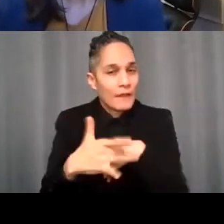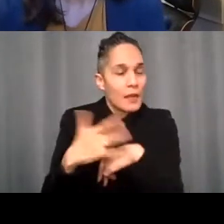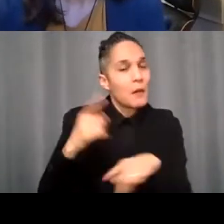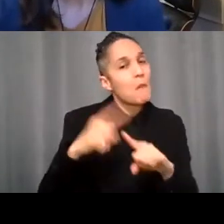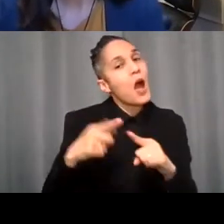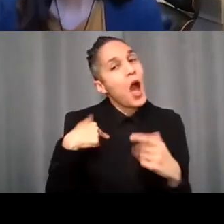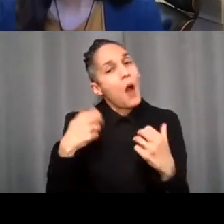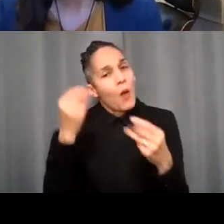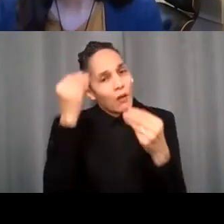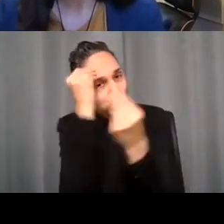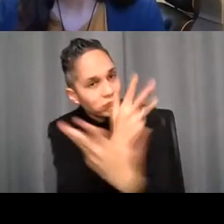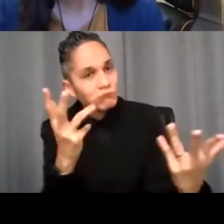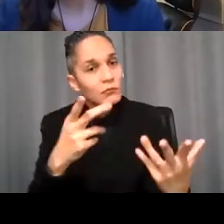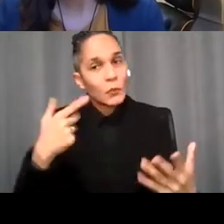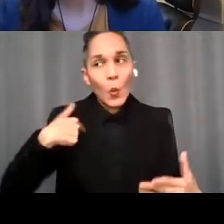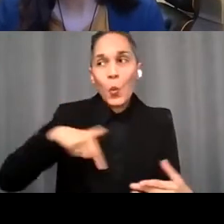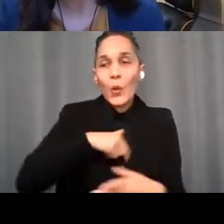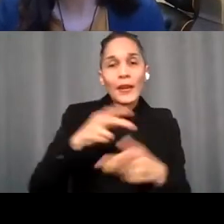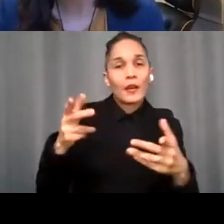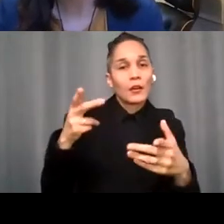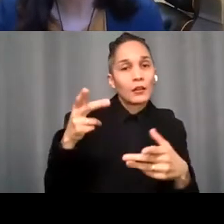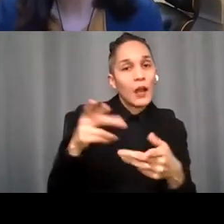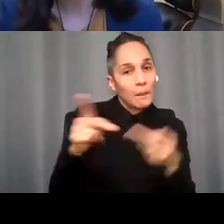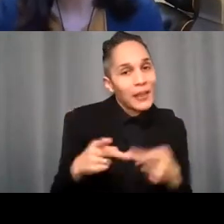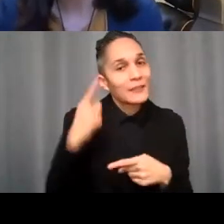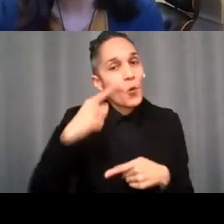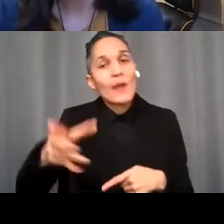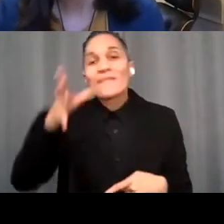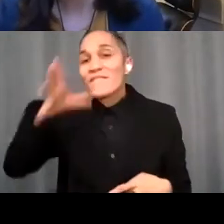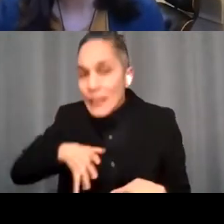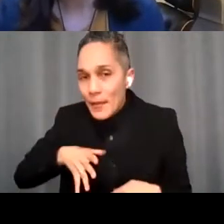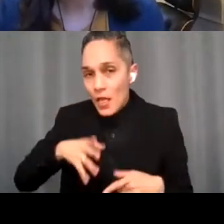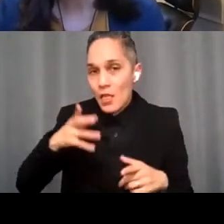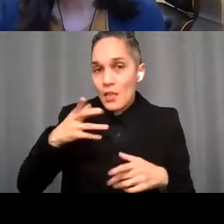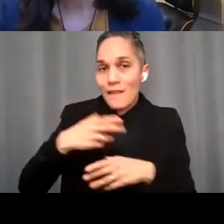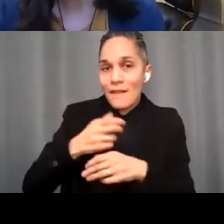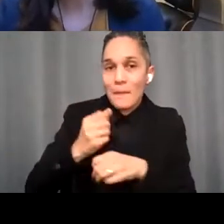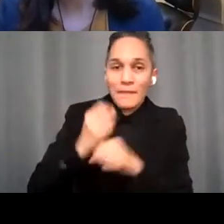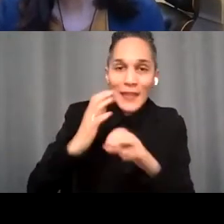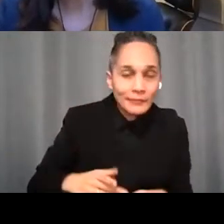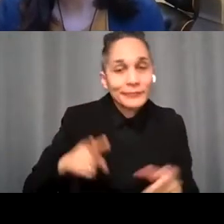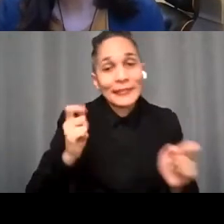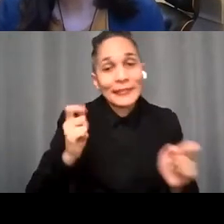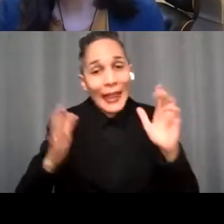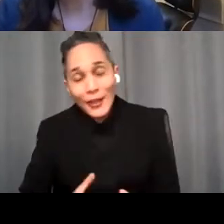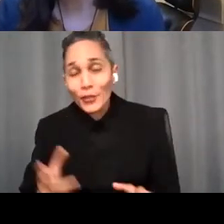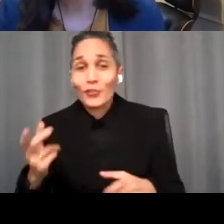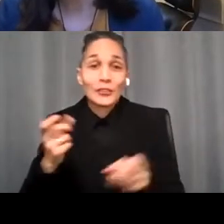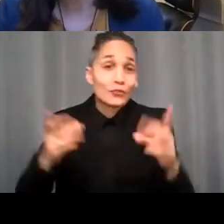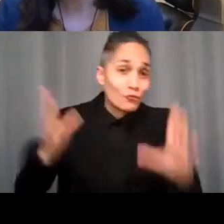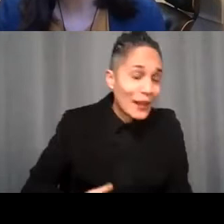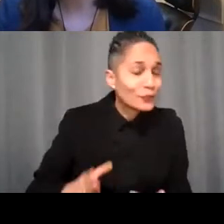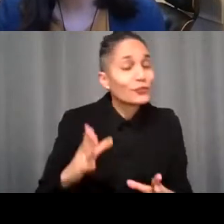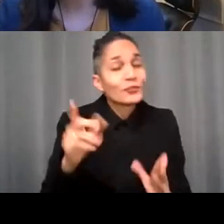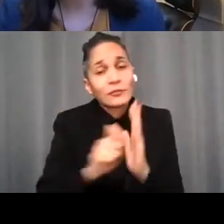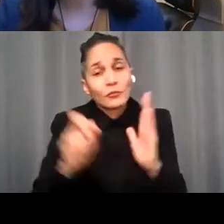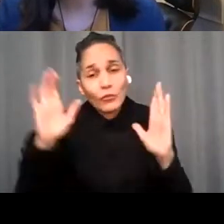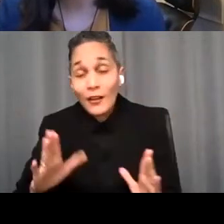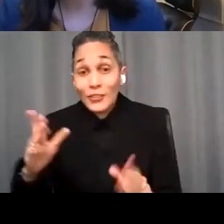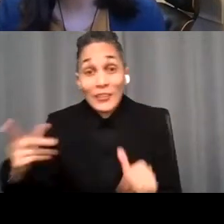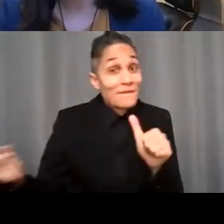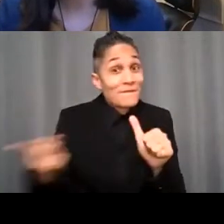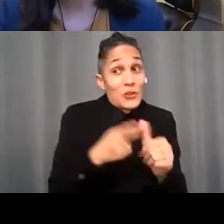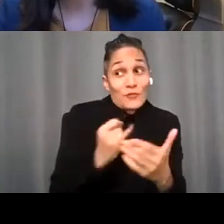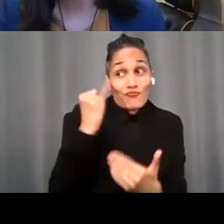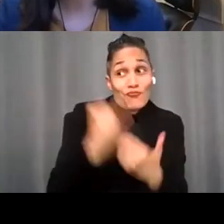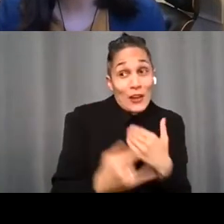are a place for female filmmakers and editors and producers. So it's the first project that I've